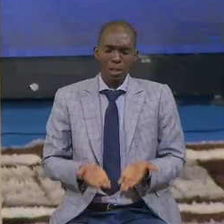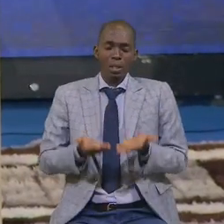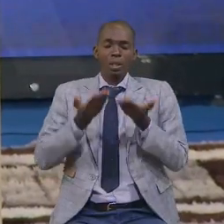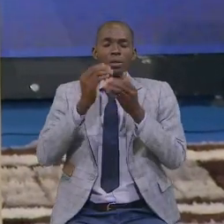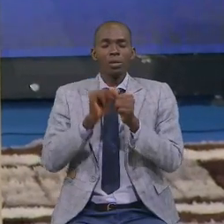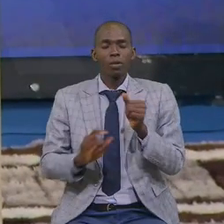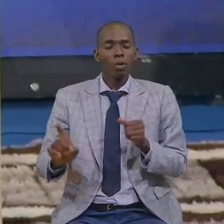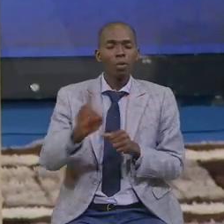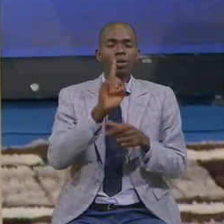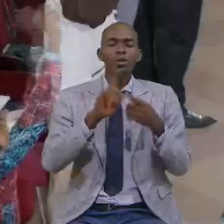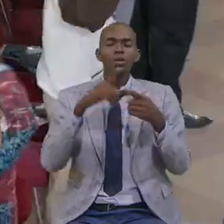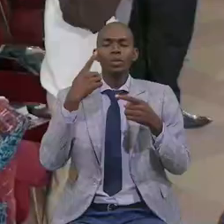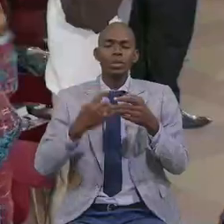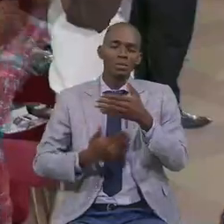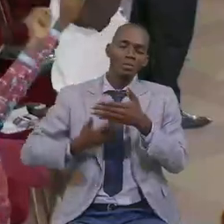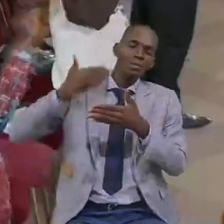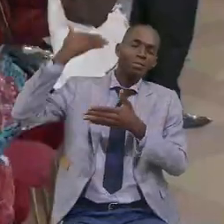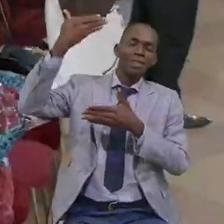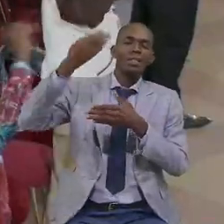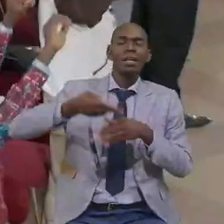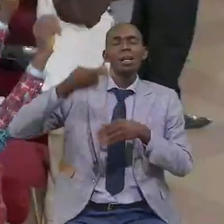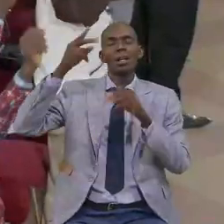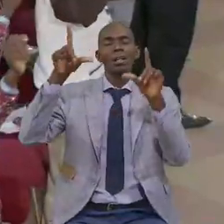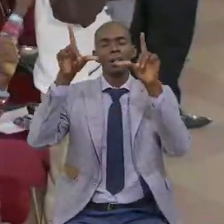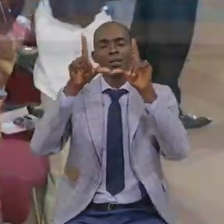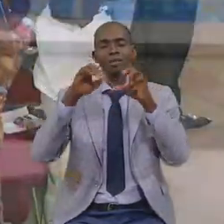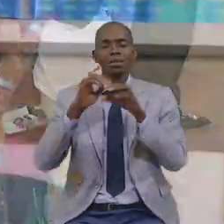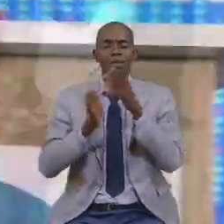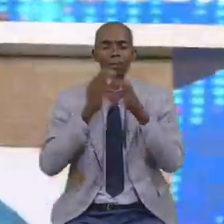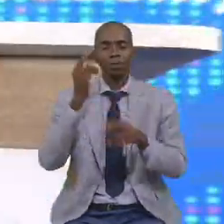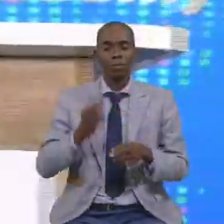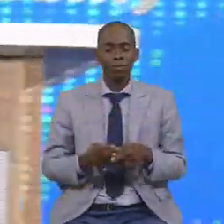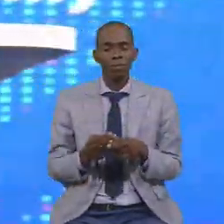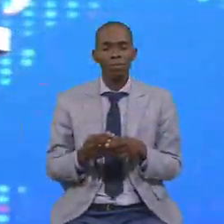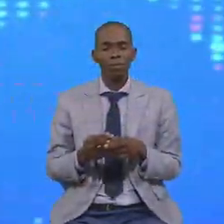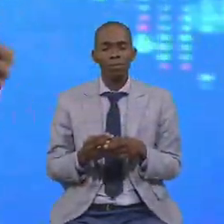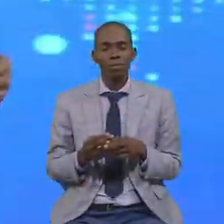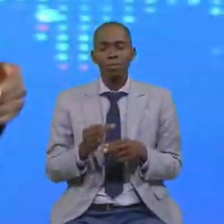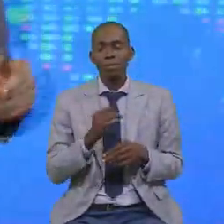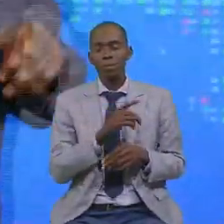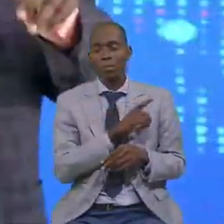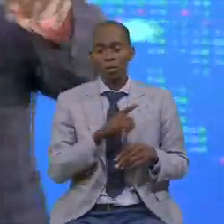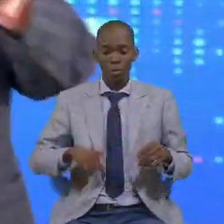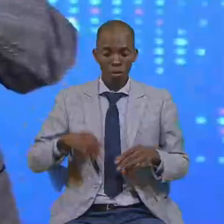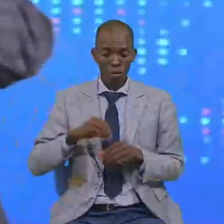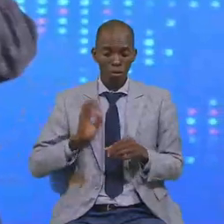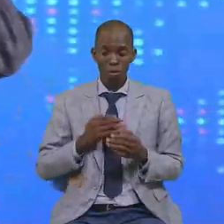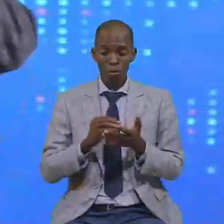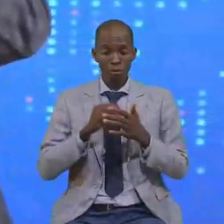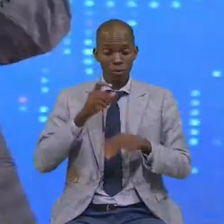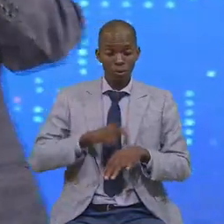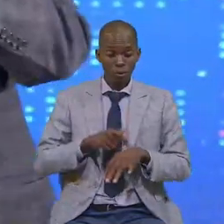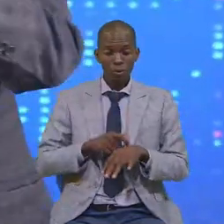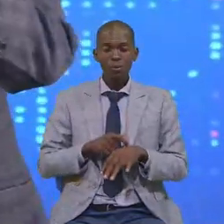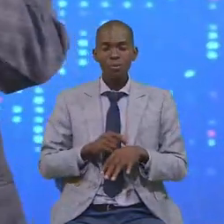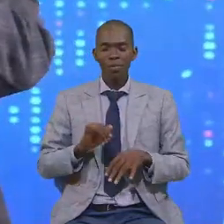to the next level. And Lord, in our lifetime, I'll see